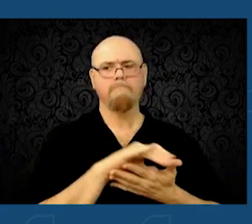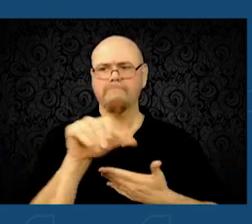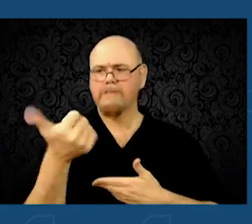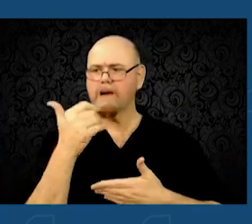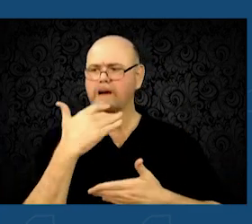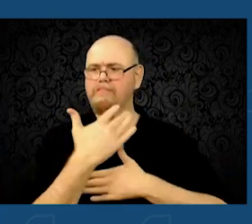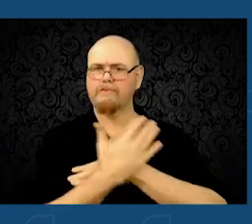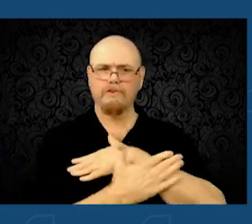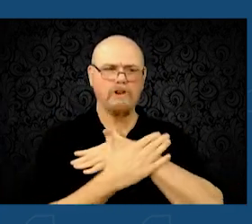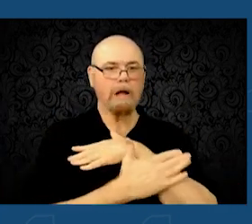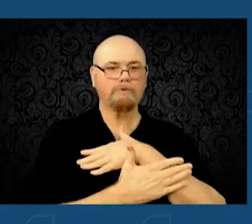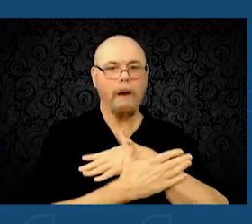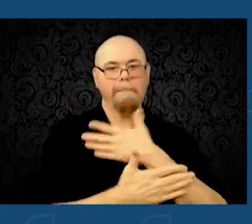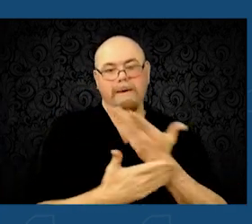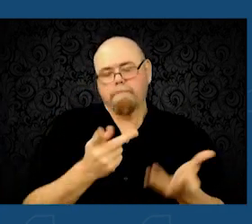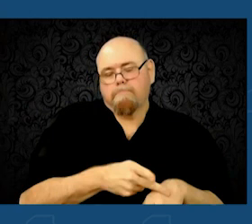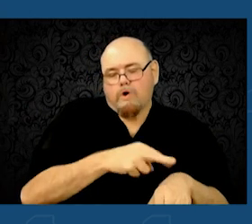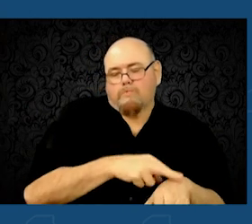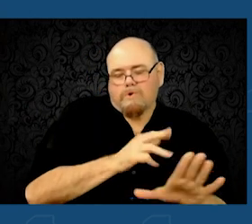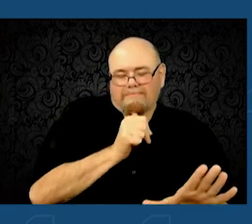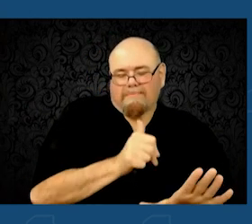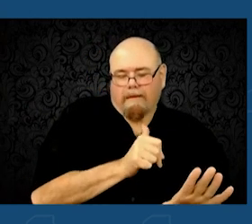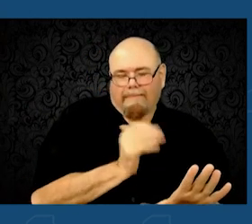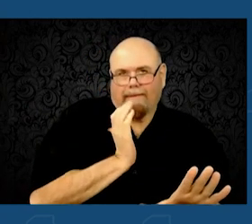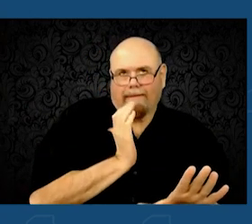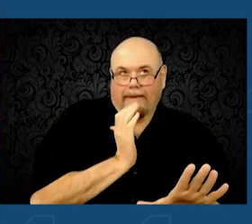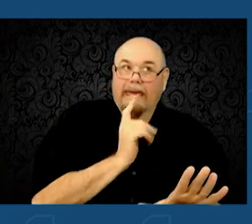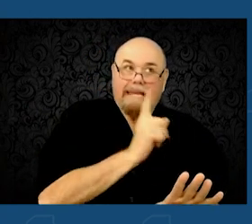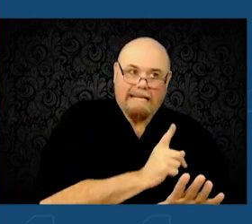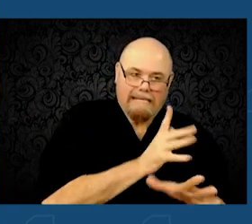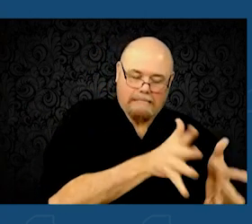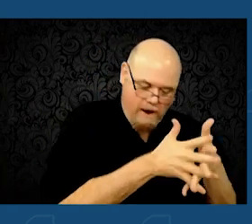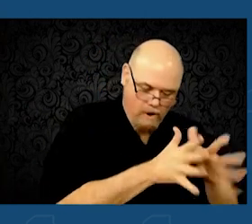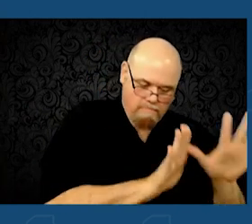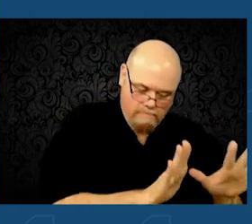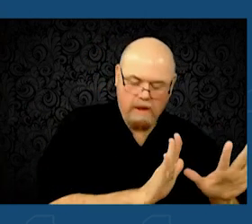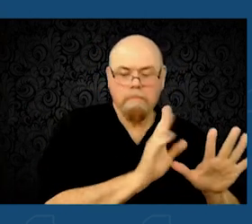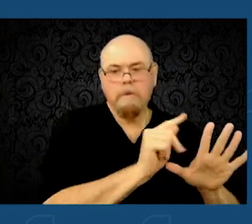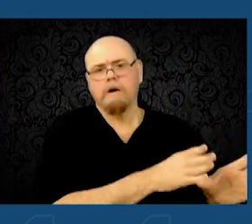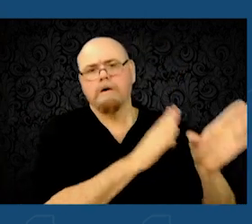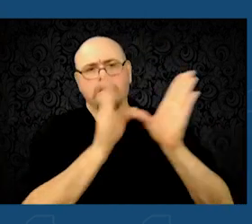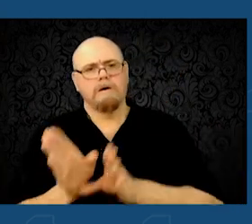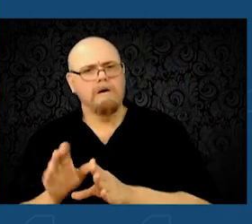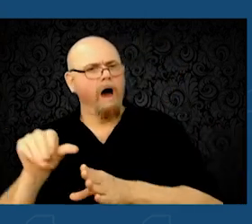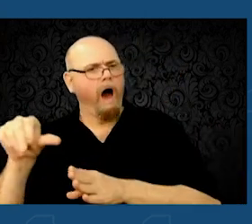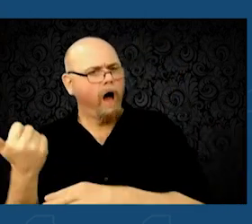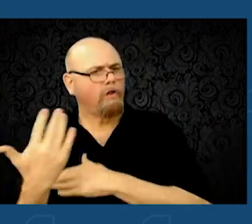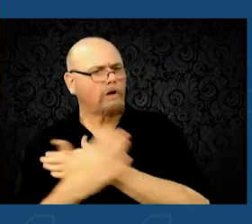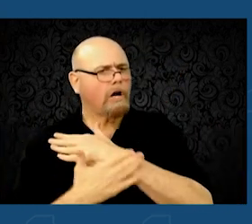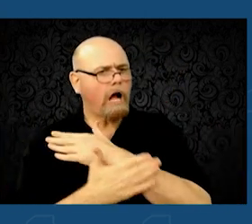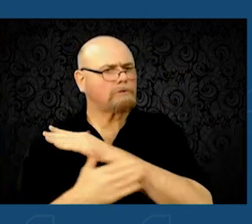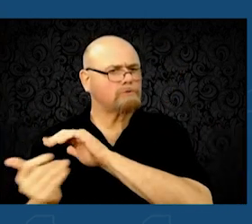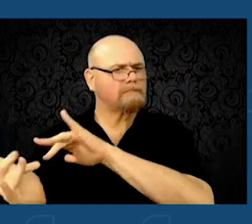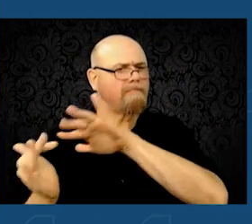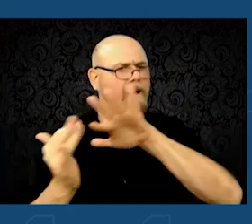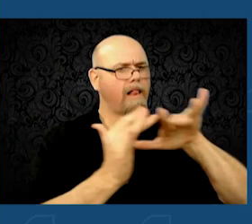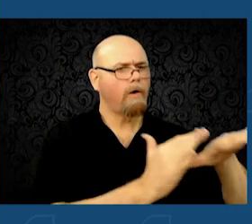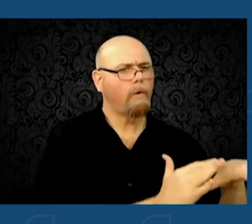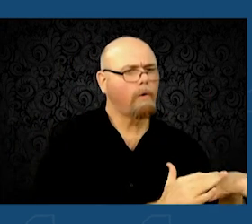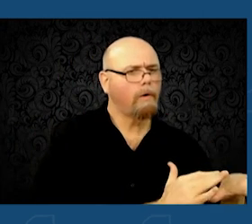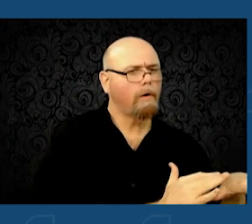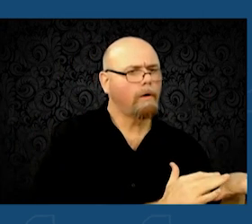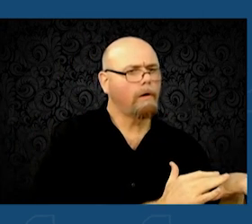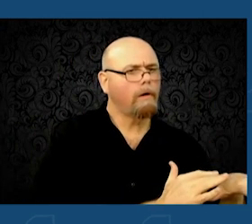part of our country, I don't mean other countries, Puerto Rico is America, but other countries followed. And we